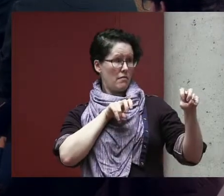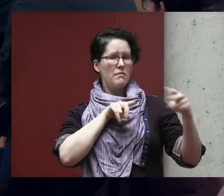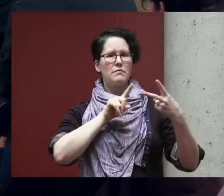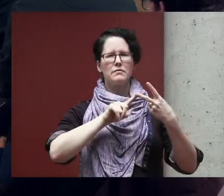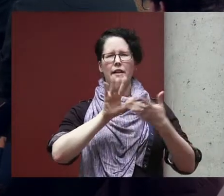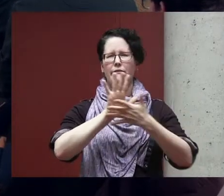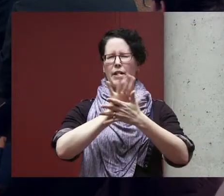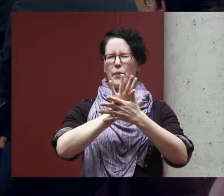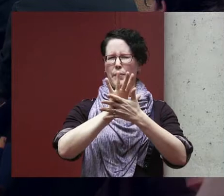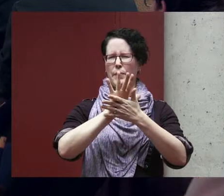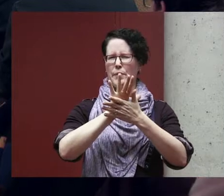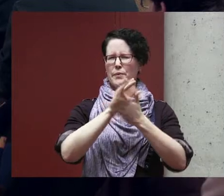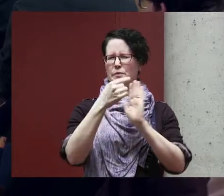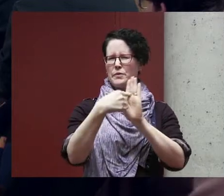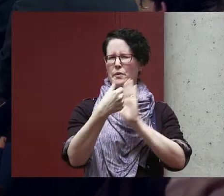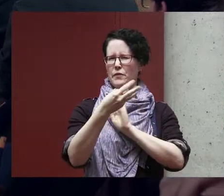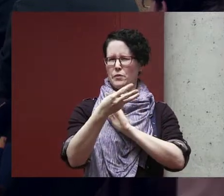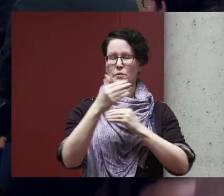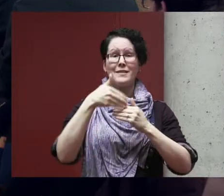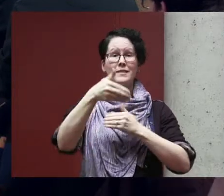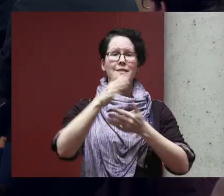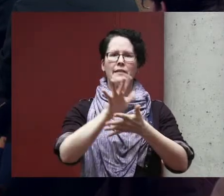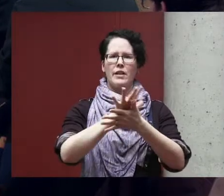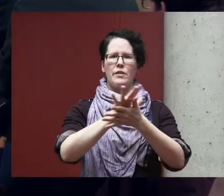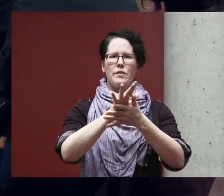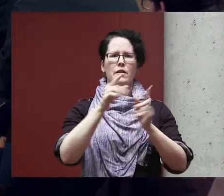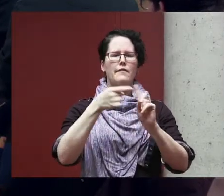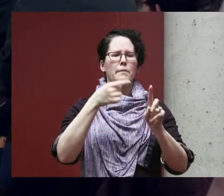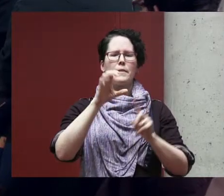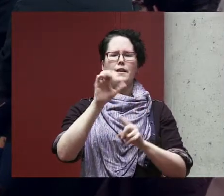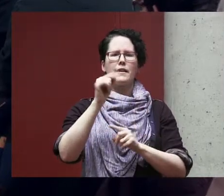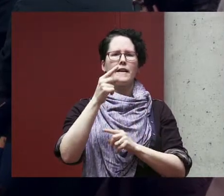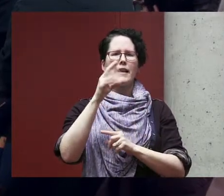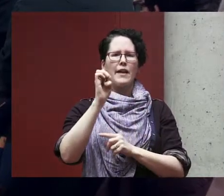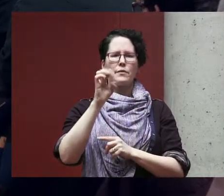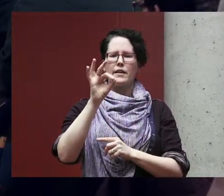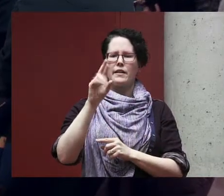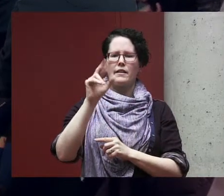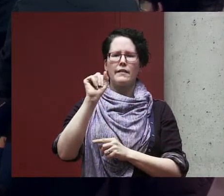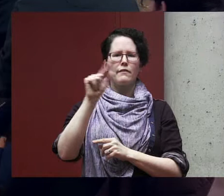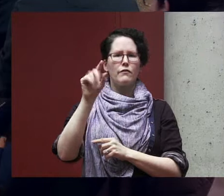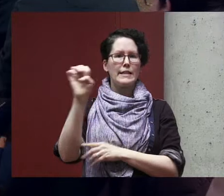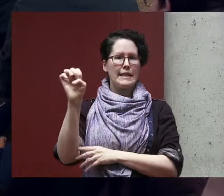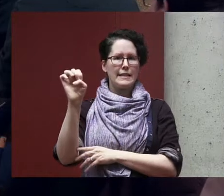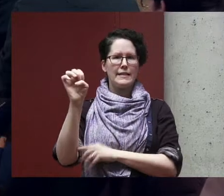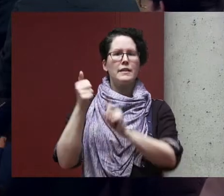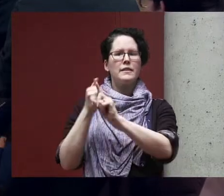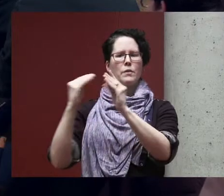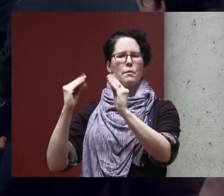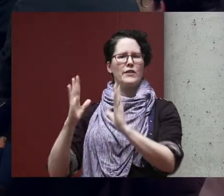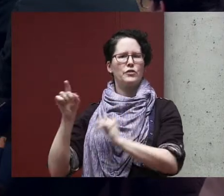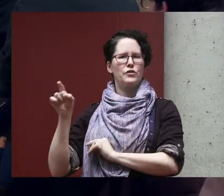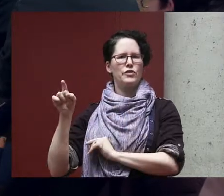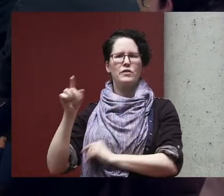The next thing that we're going to see is a video from Frazee. She is, among many things, a professor emeritus of